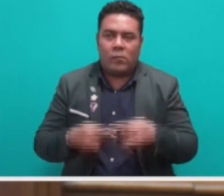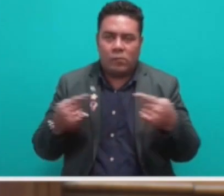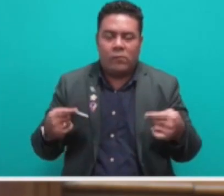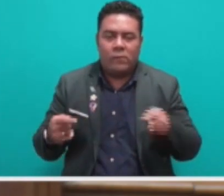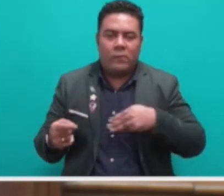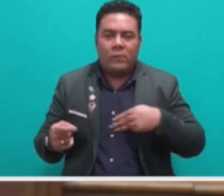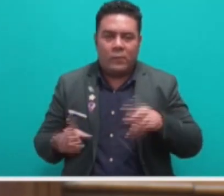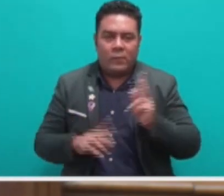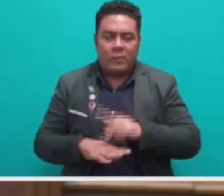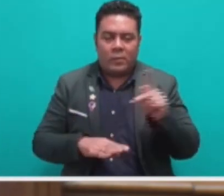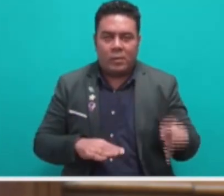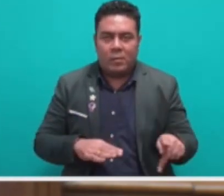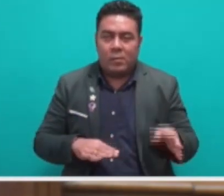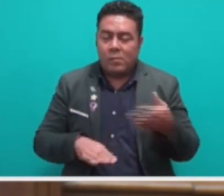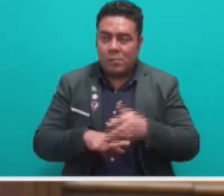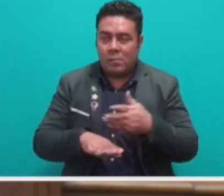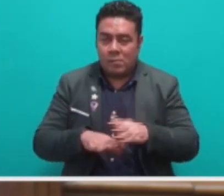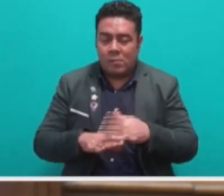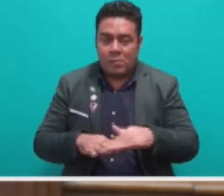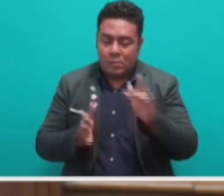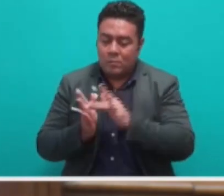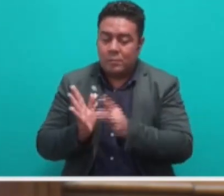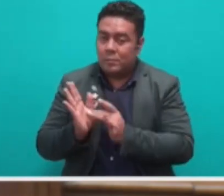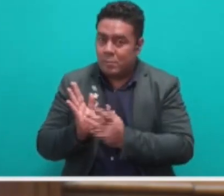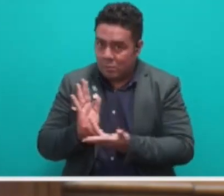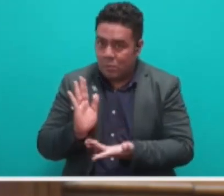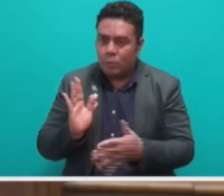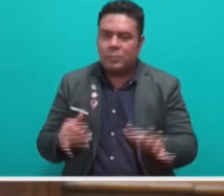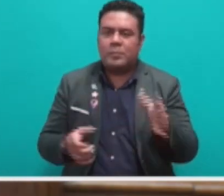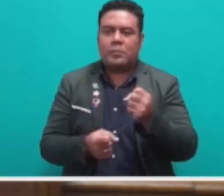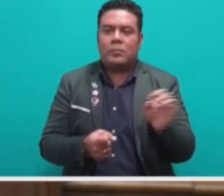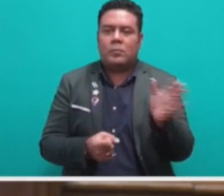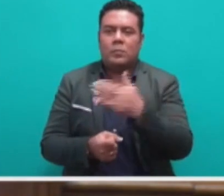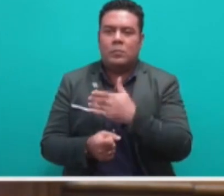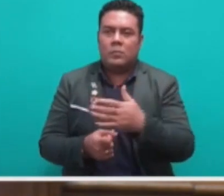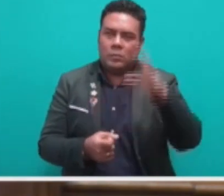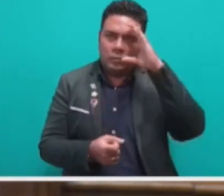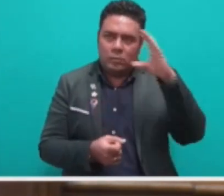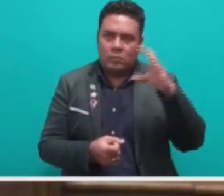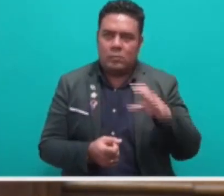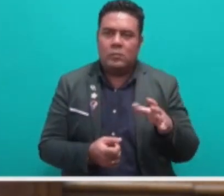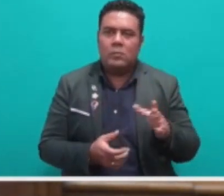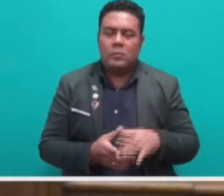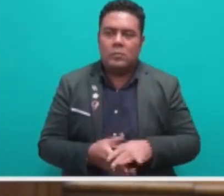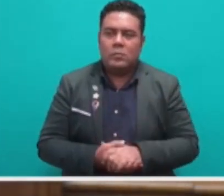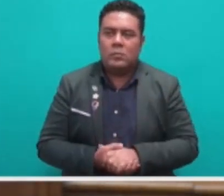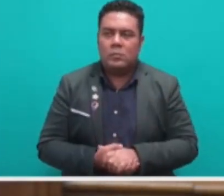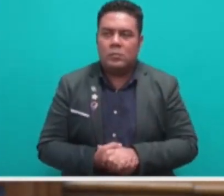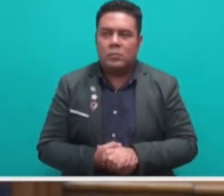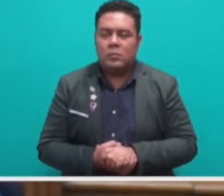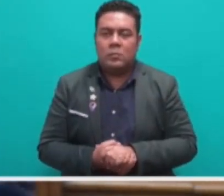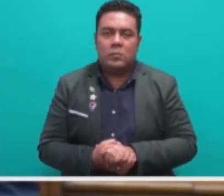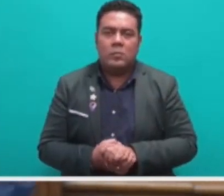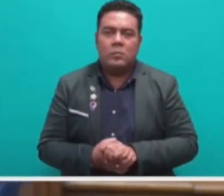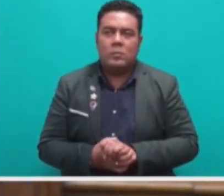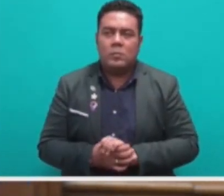Parliament. The new formula will apply to all destinations for consistency. Mr. Speaker,